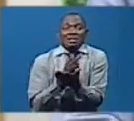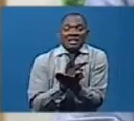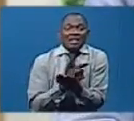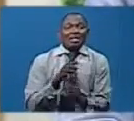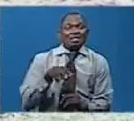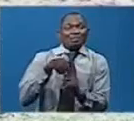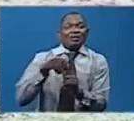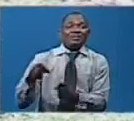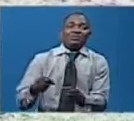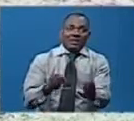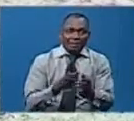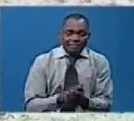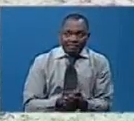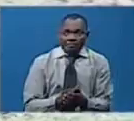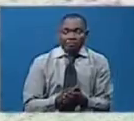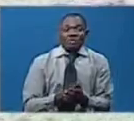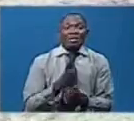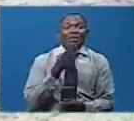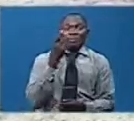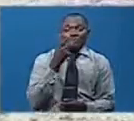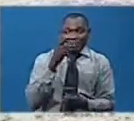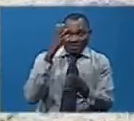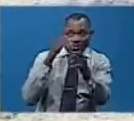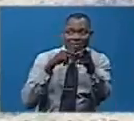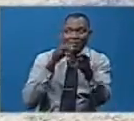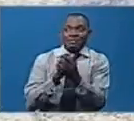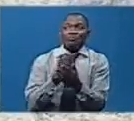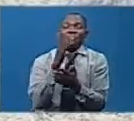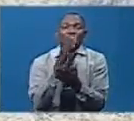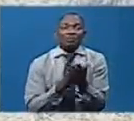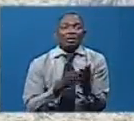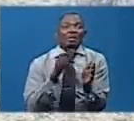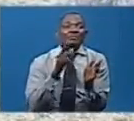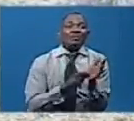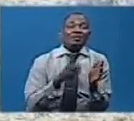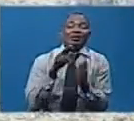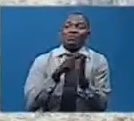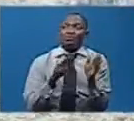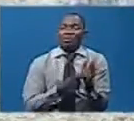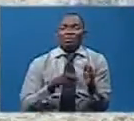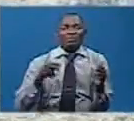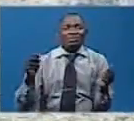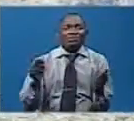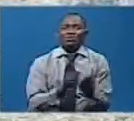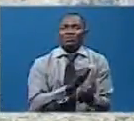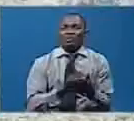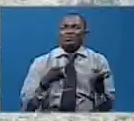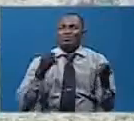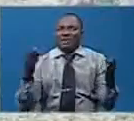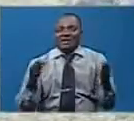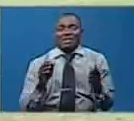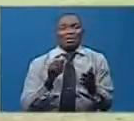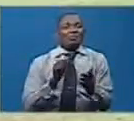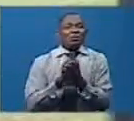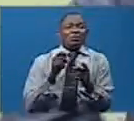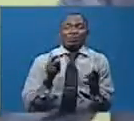streets. In his poem, Emmanuel says some media reports have done more harm than good, and this has been frowned